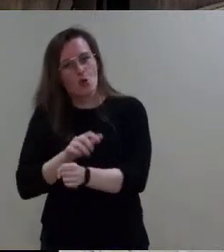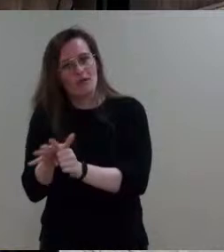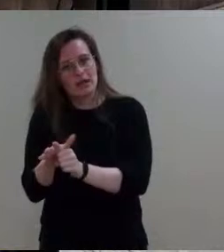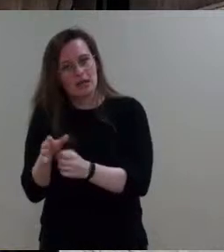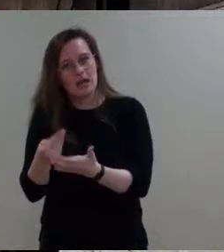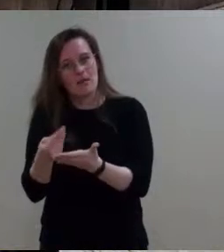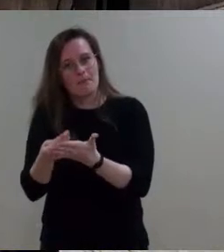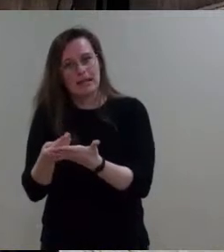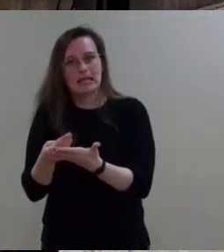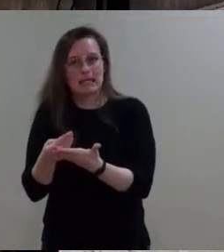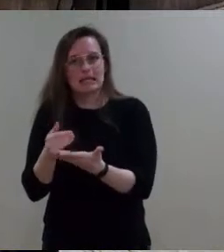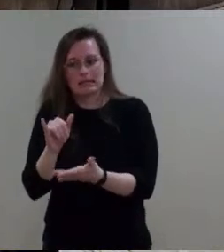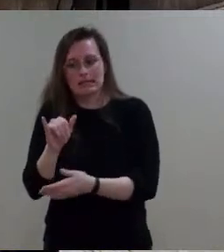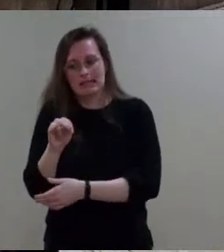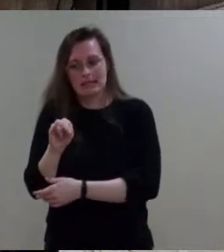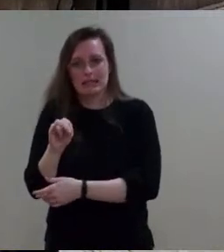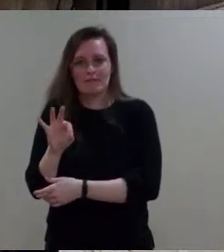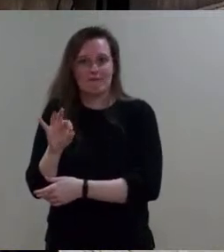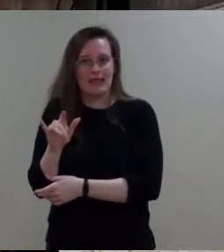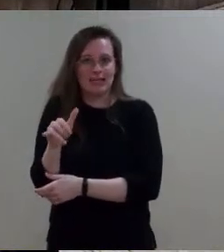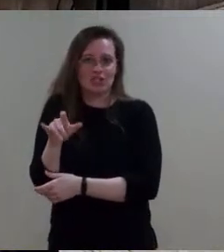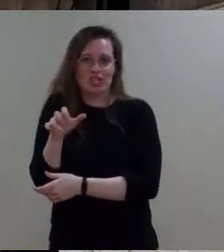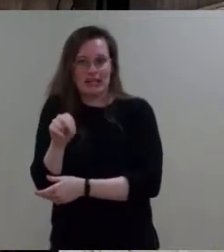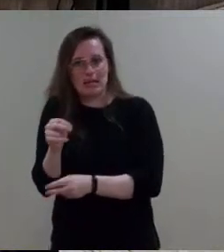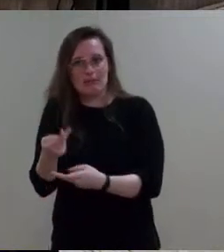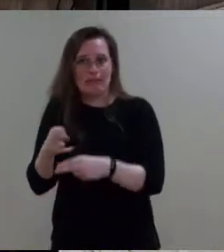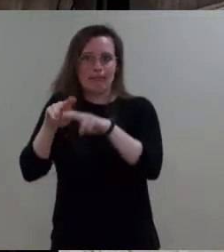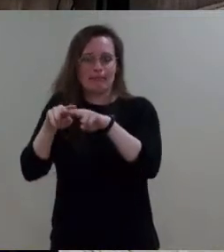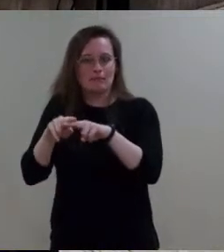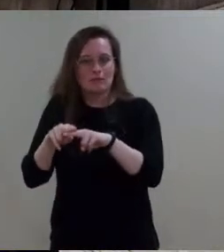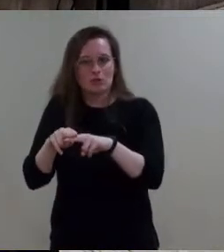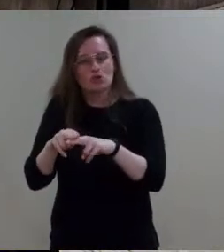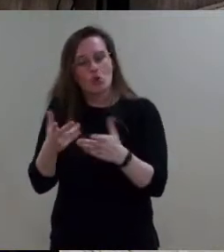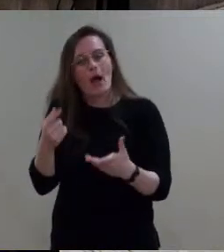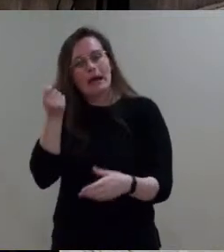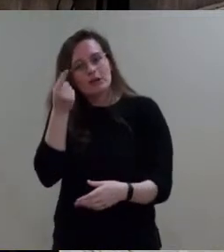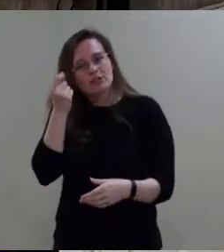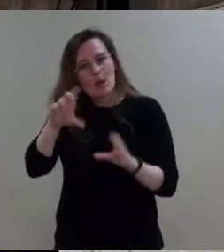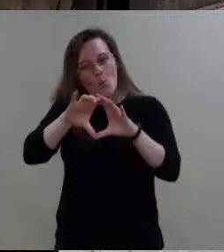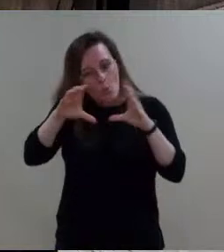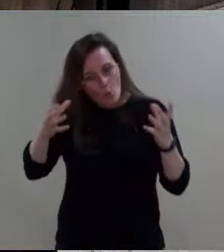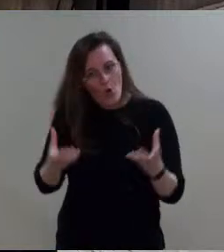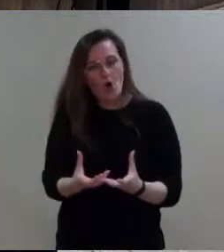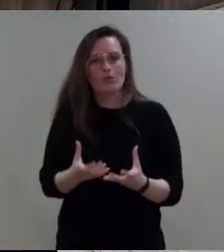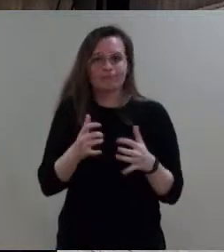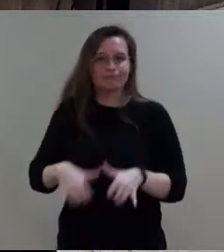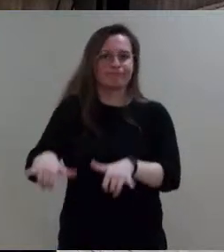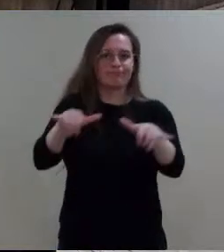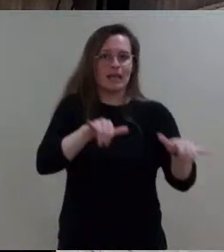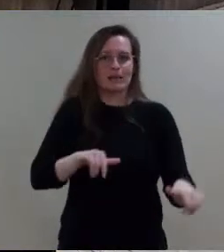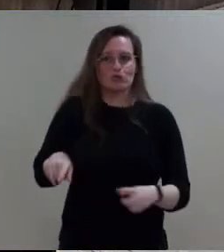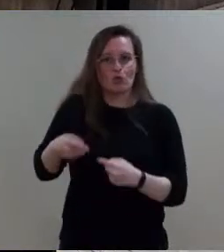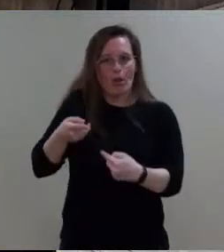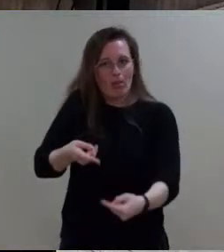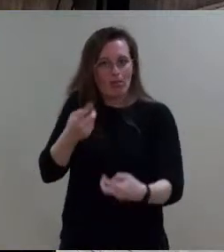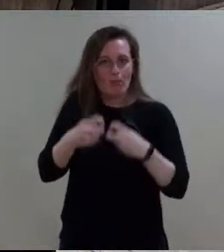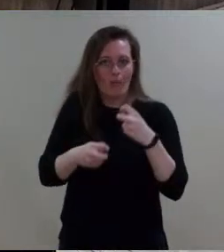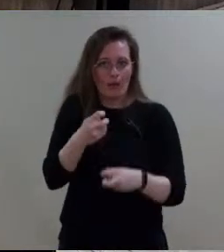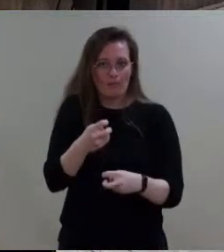inflation that's hit our world? And you know, it's a world problem. It's not a Kentville problem, but we're dealing with it. And